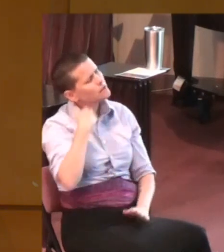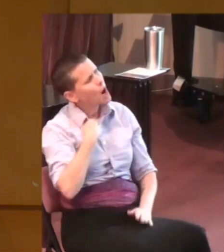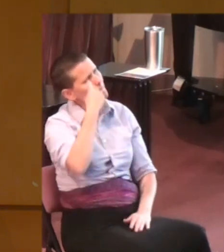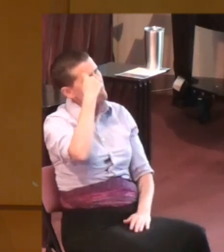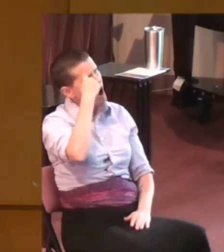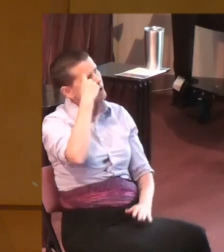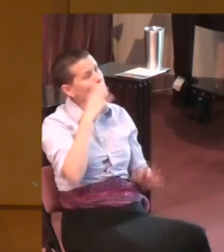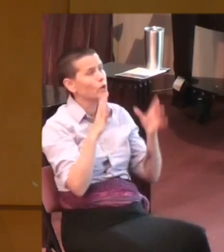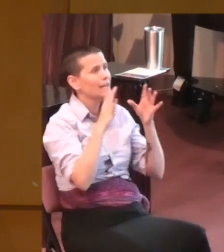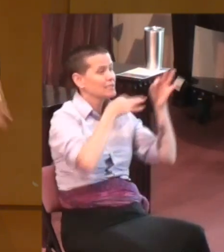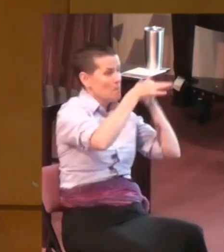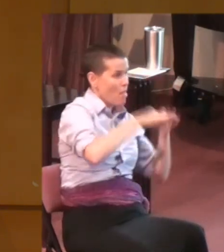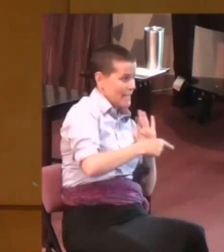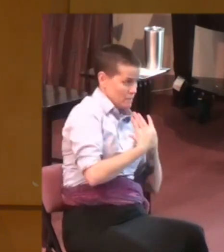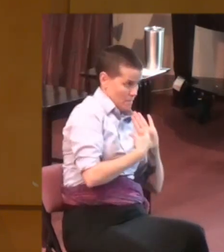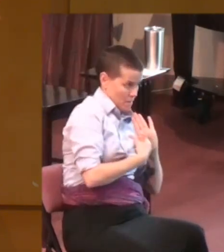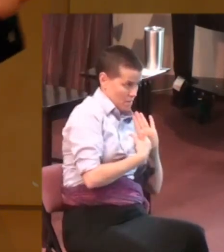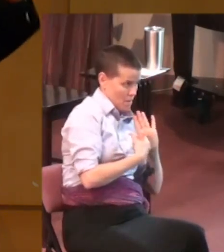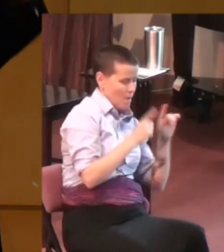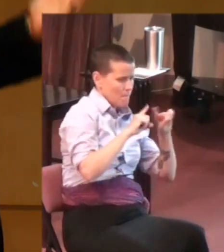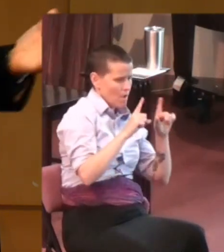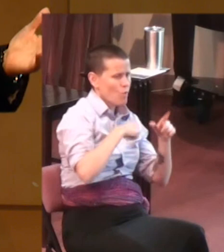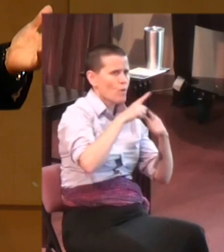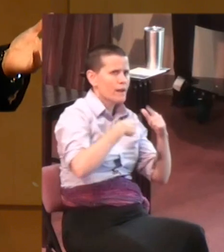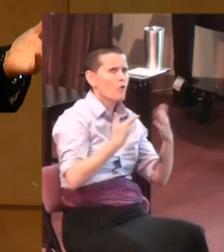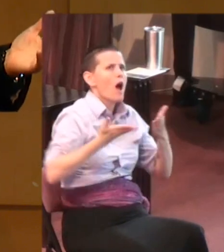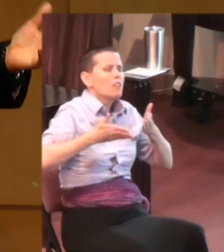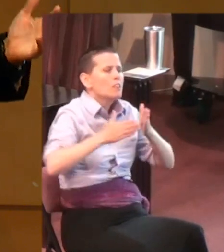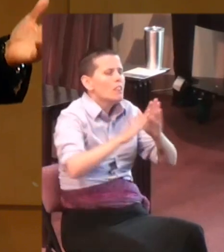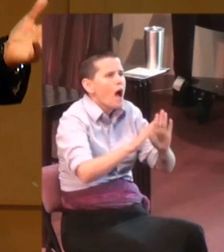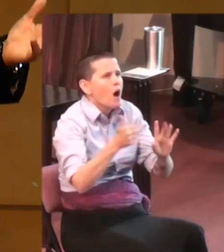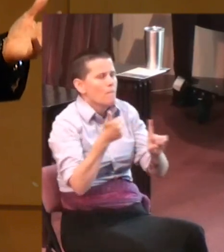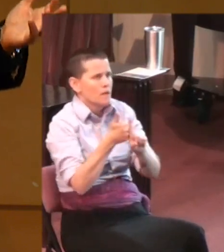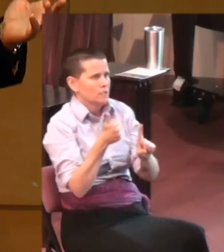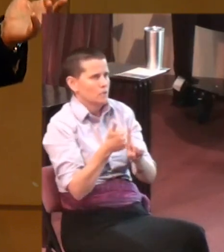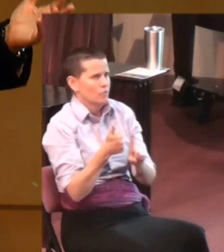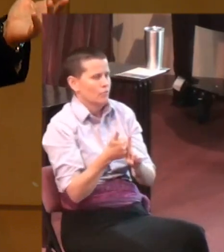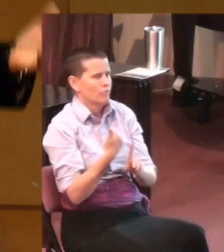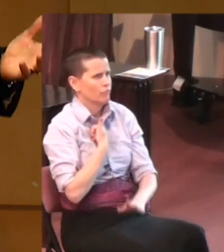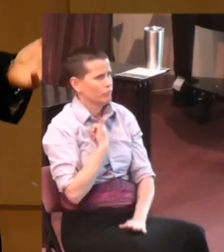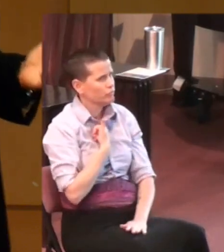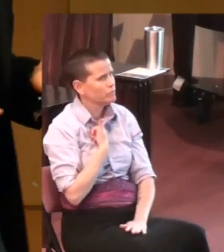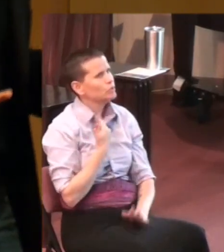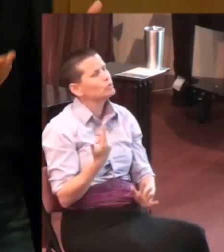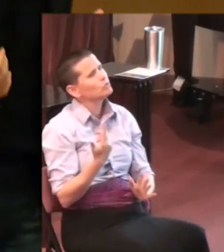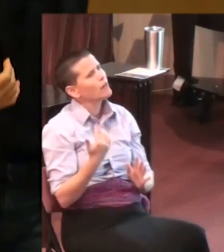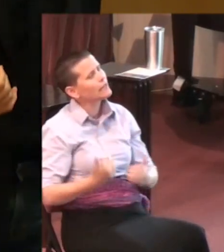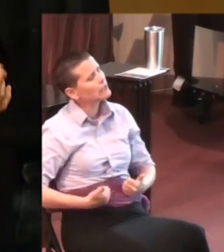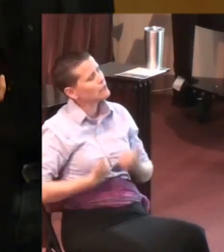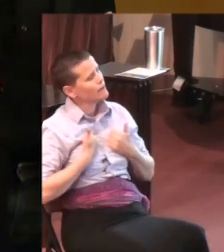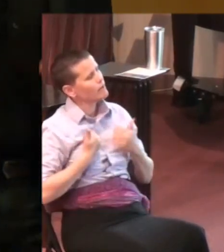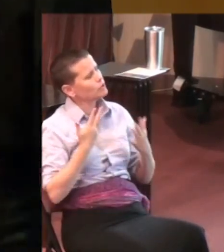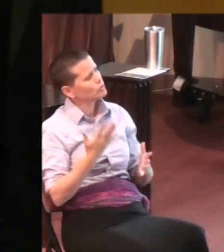never truly know until we surrender to that. The only pathway to truly know is to